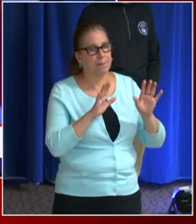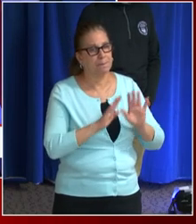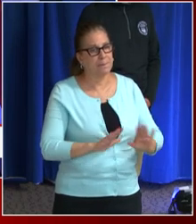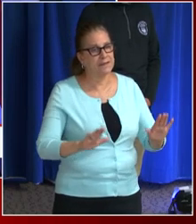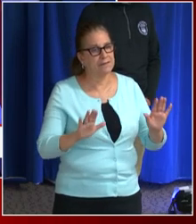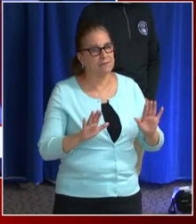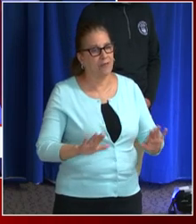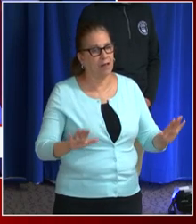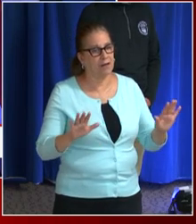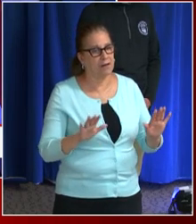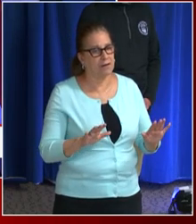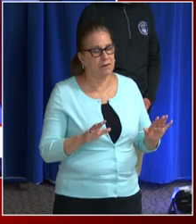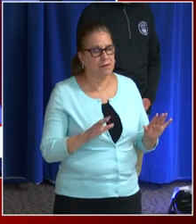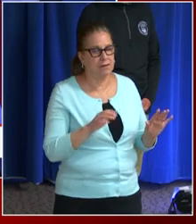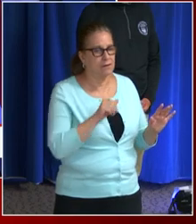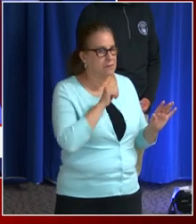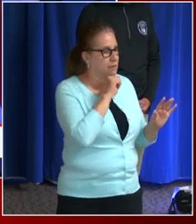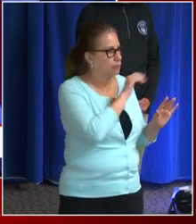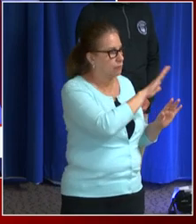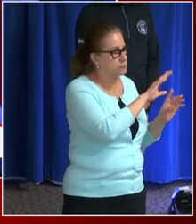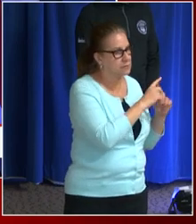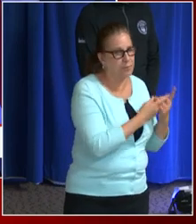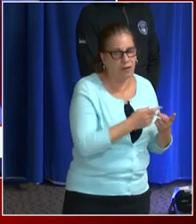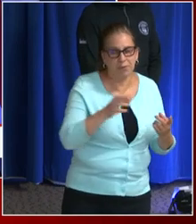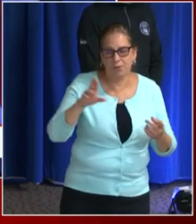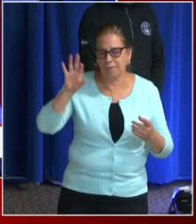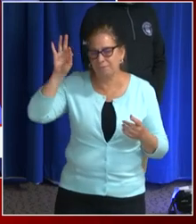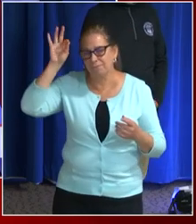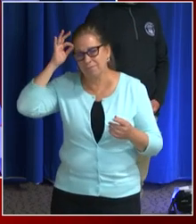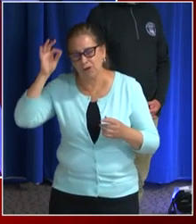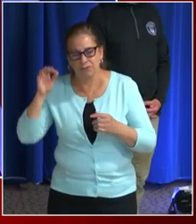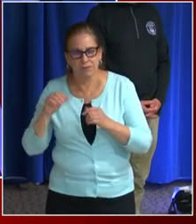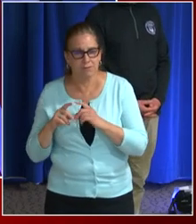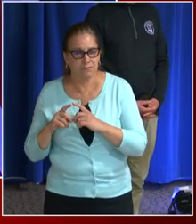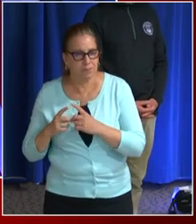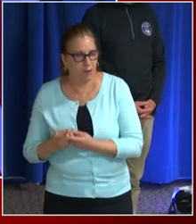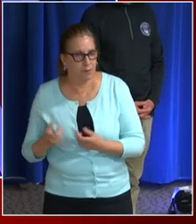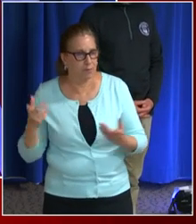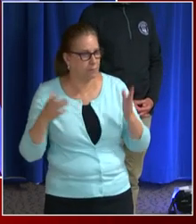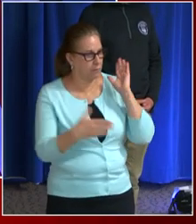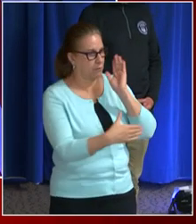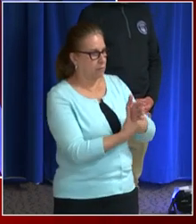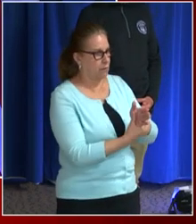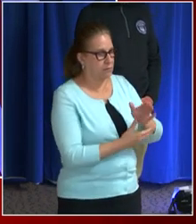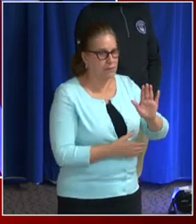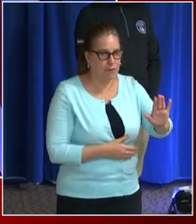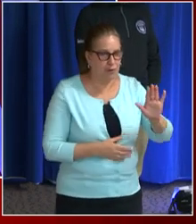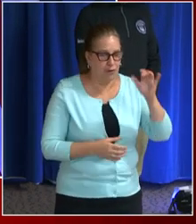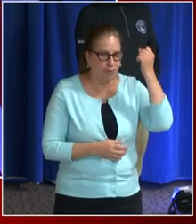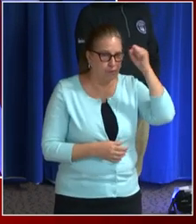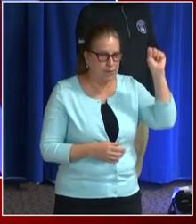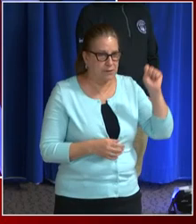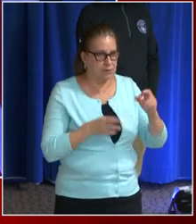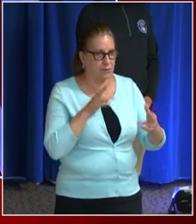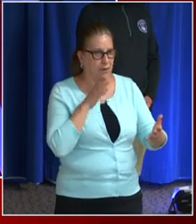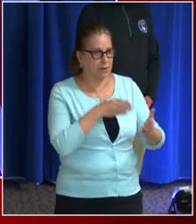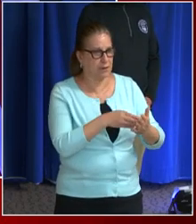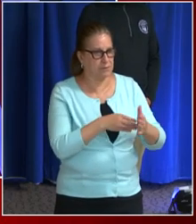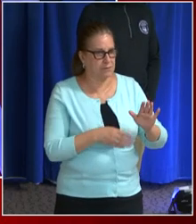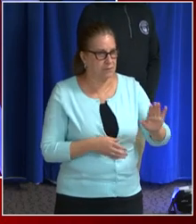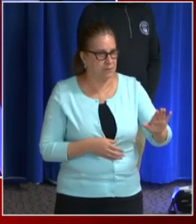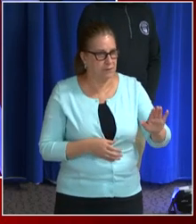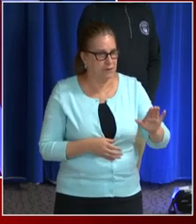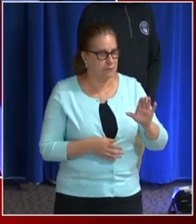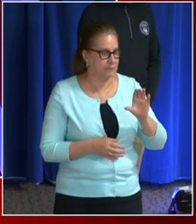by any of the federal agencies that are now in the city and are feeling more emboldened to take actions against civil disobedience or not